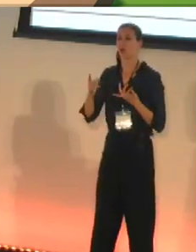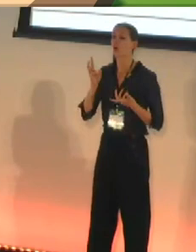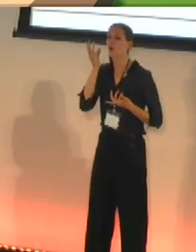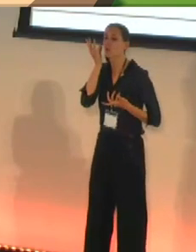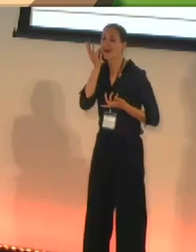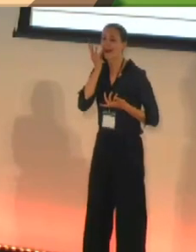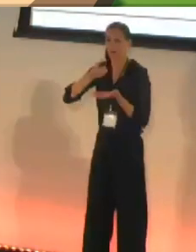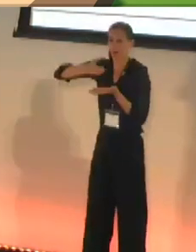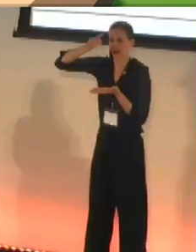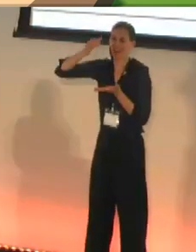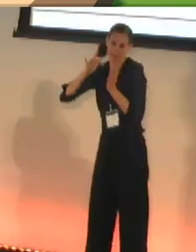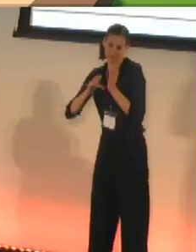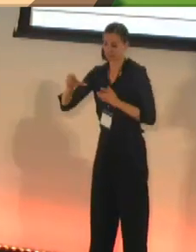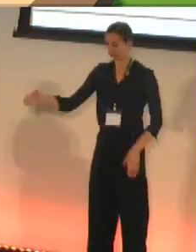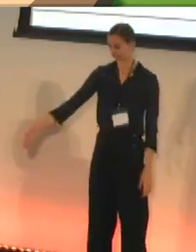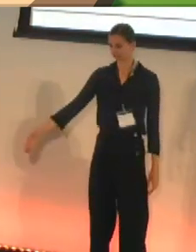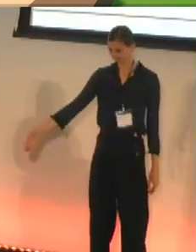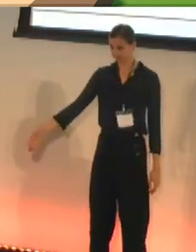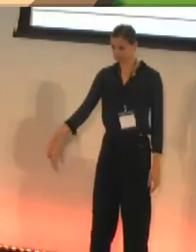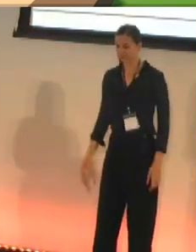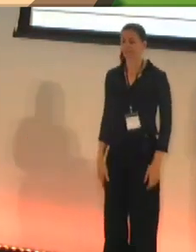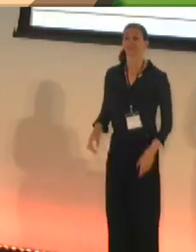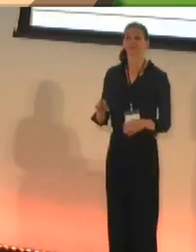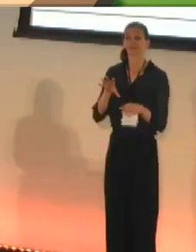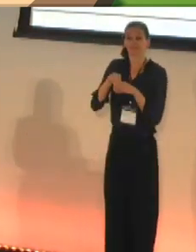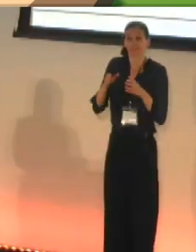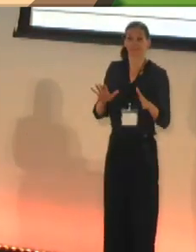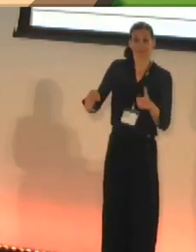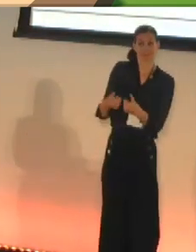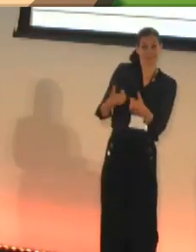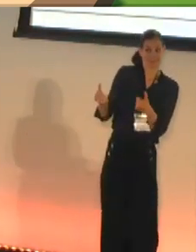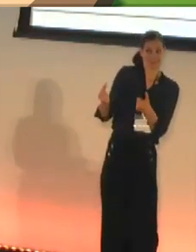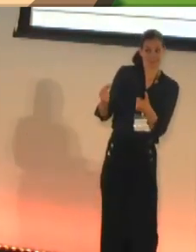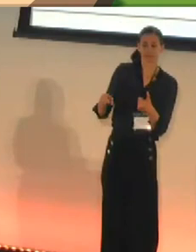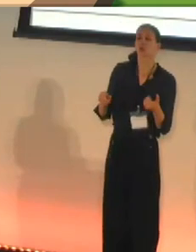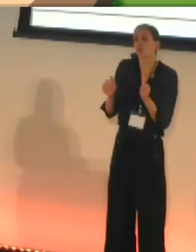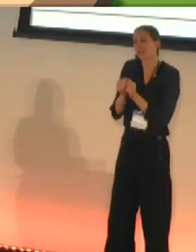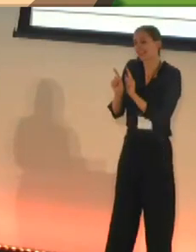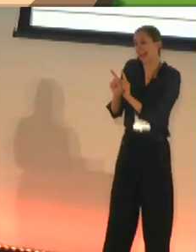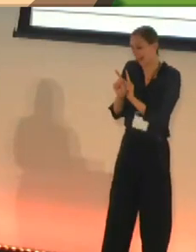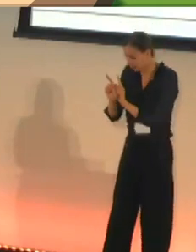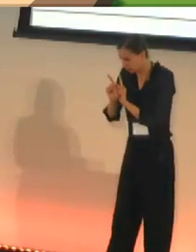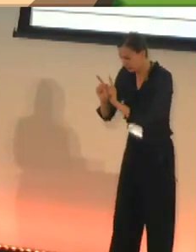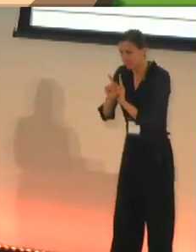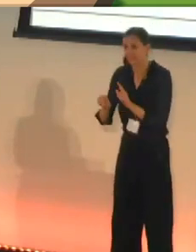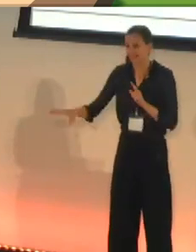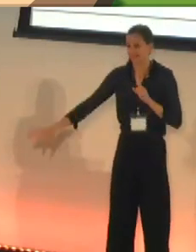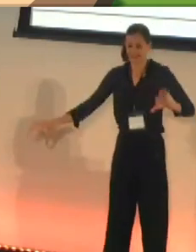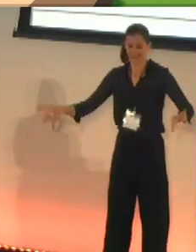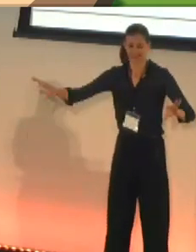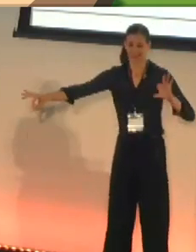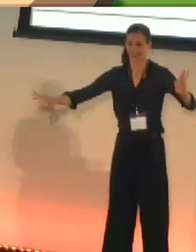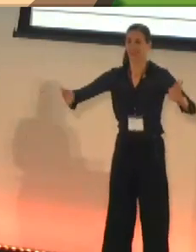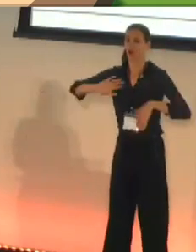side there. The participant was tasked with going around the park with the assistance of the guide and collecting all five pieces. The goal here was to